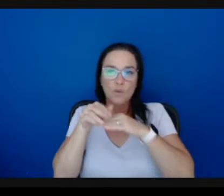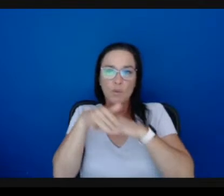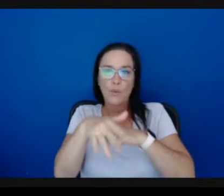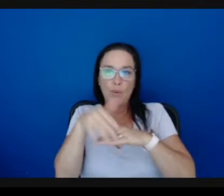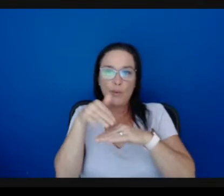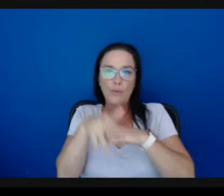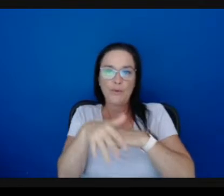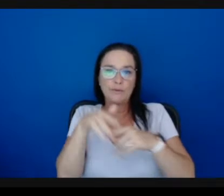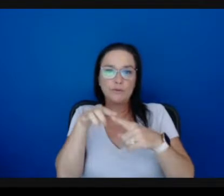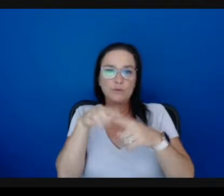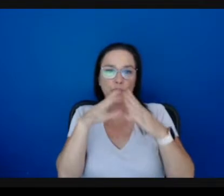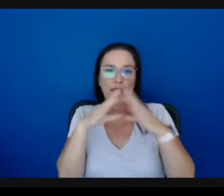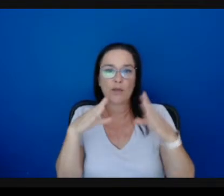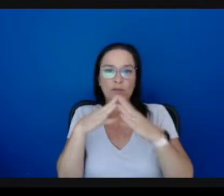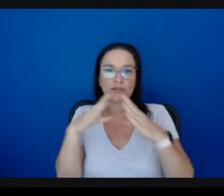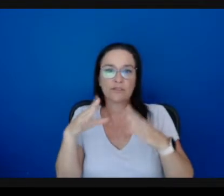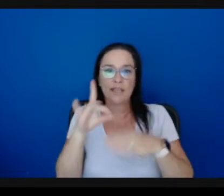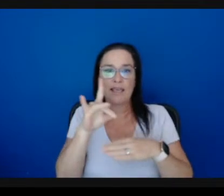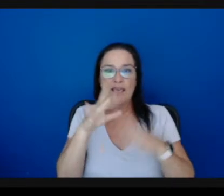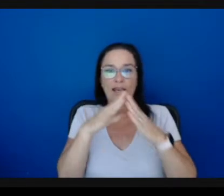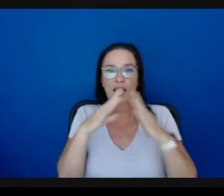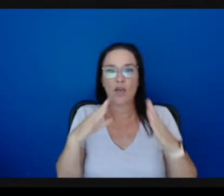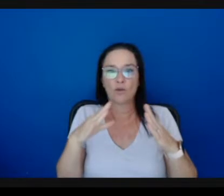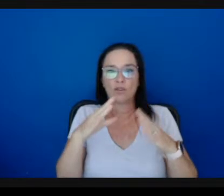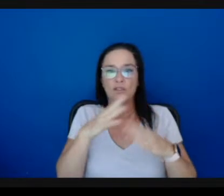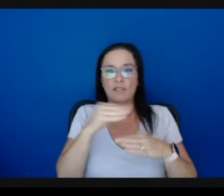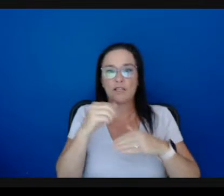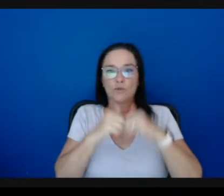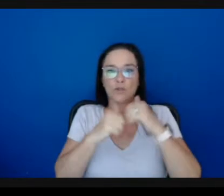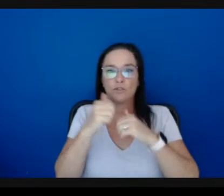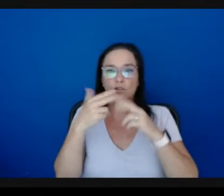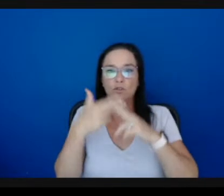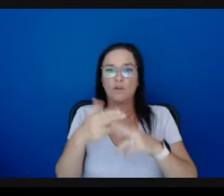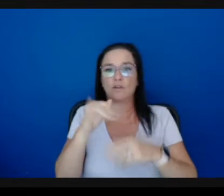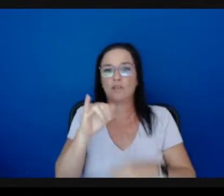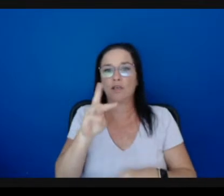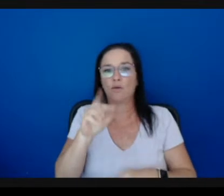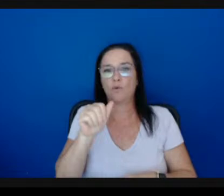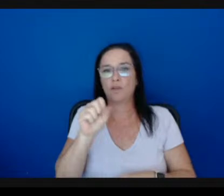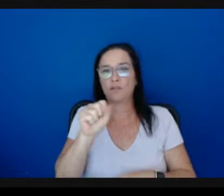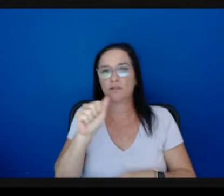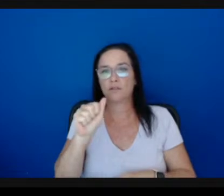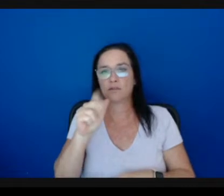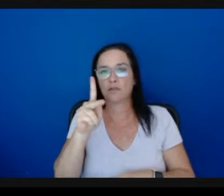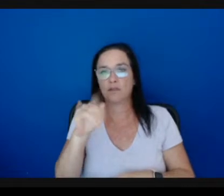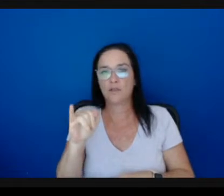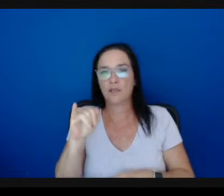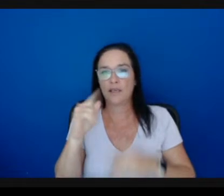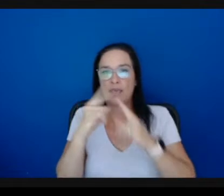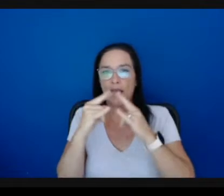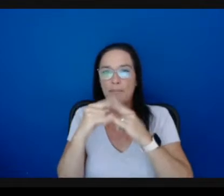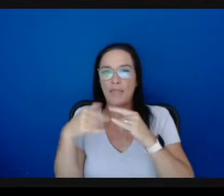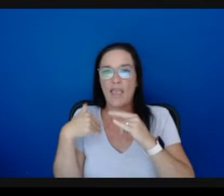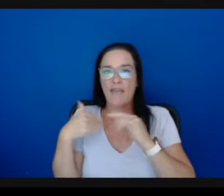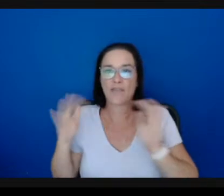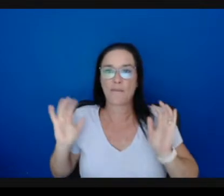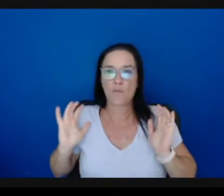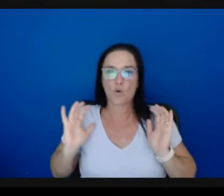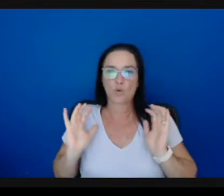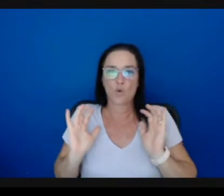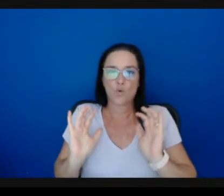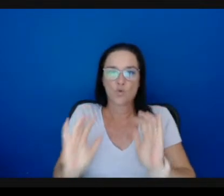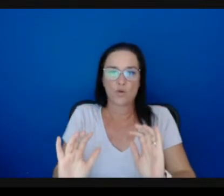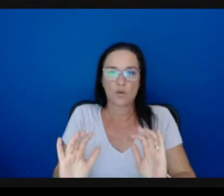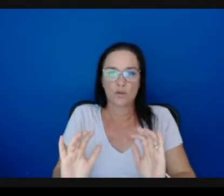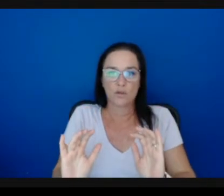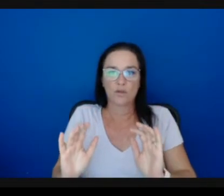houses, 8 houses and structure called Iwasaki Camp. So that's when they employed bulldozers to build barriers to divert the